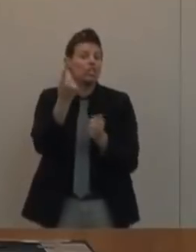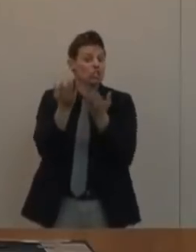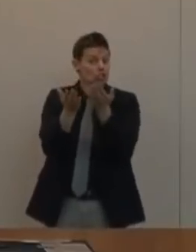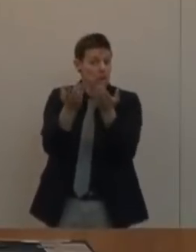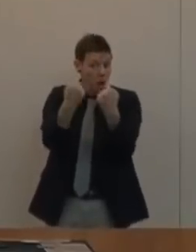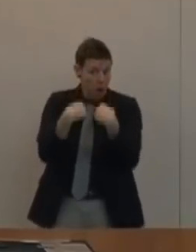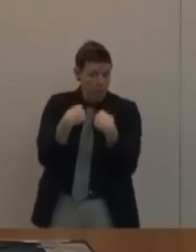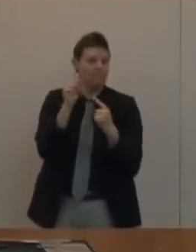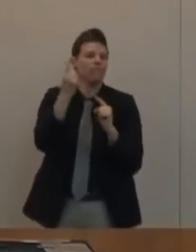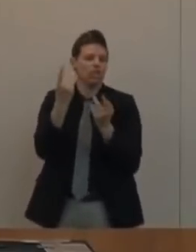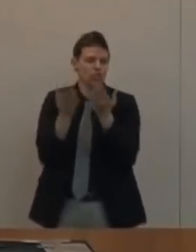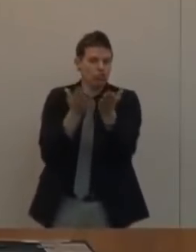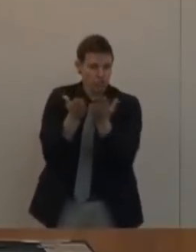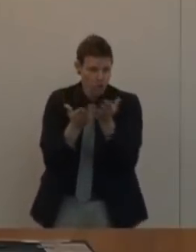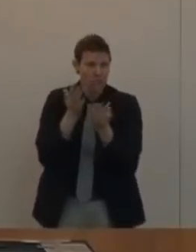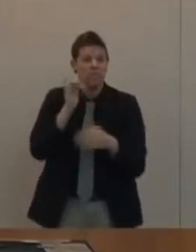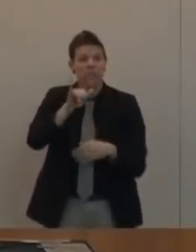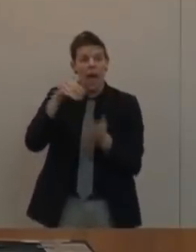an additional